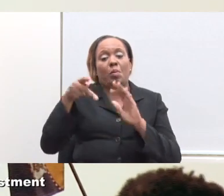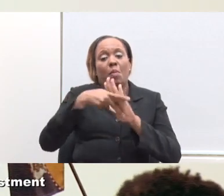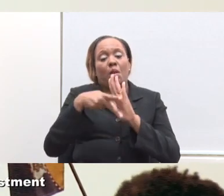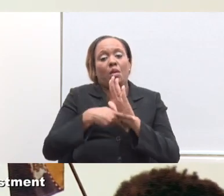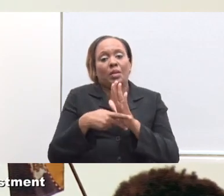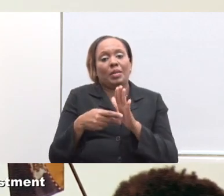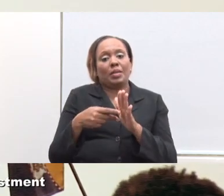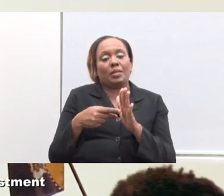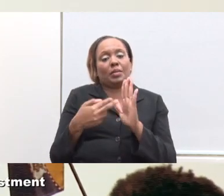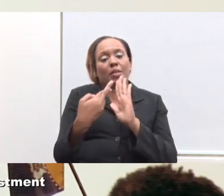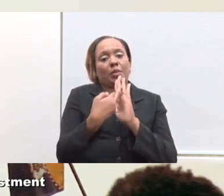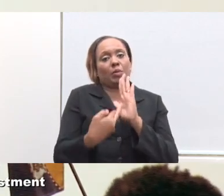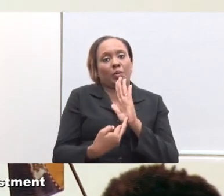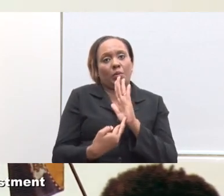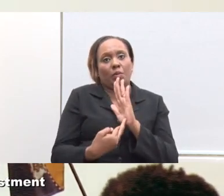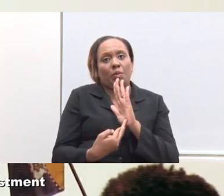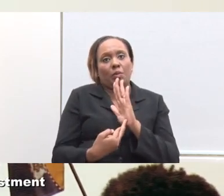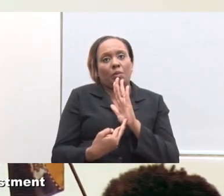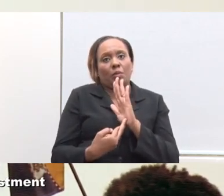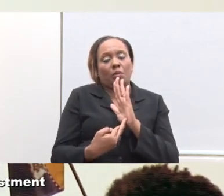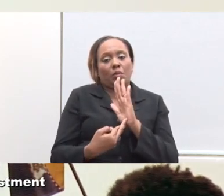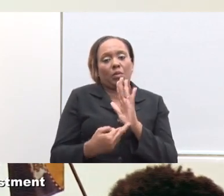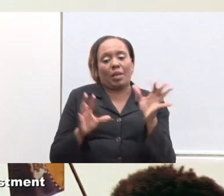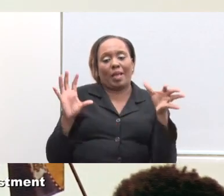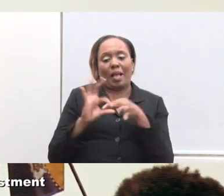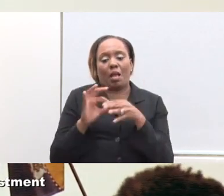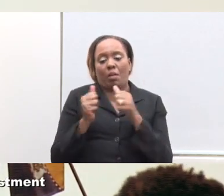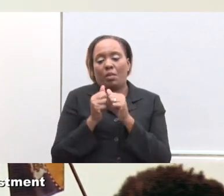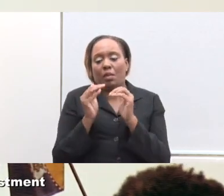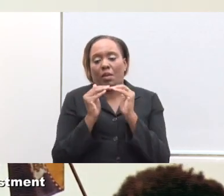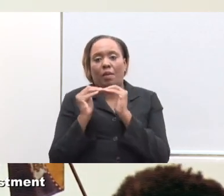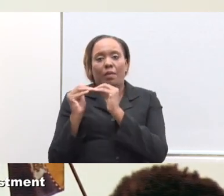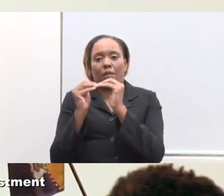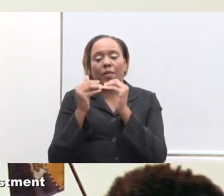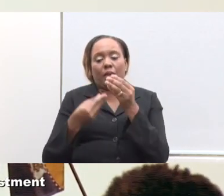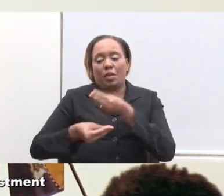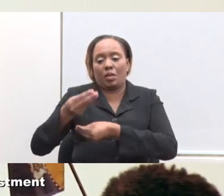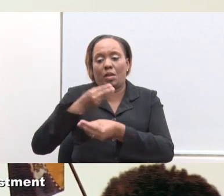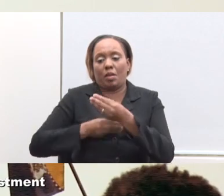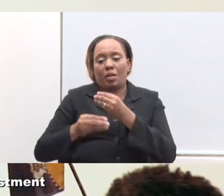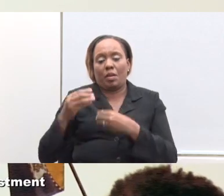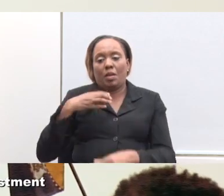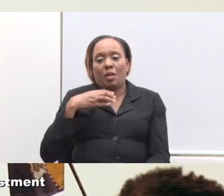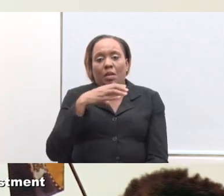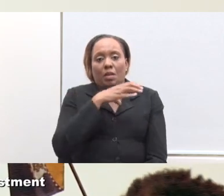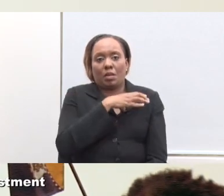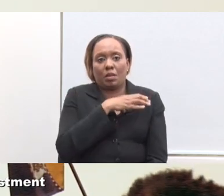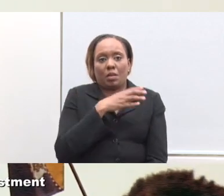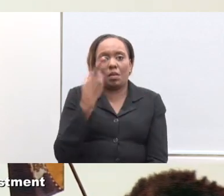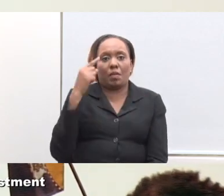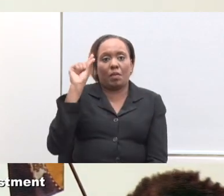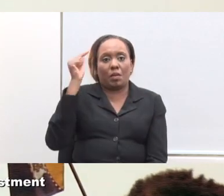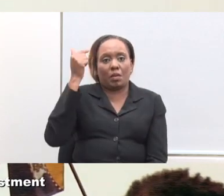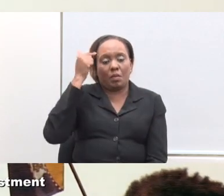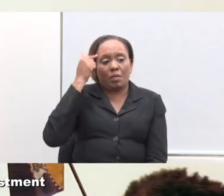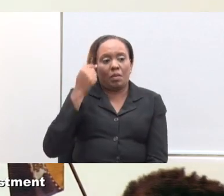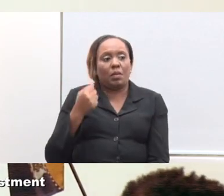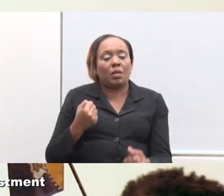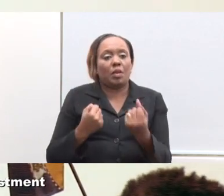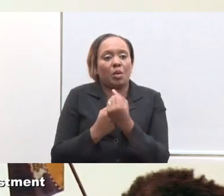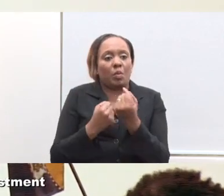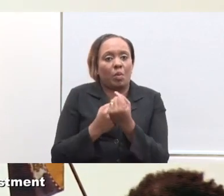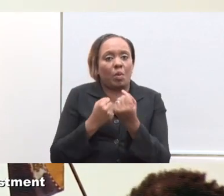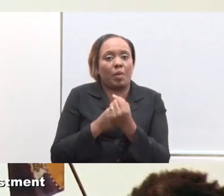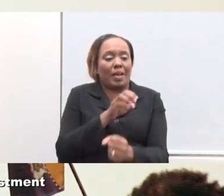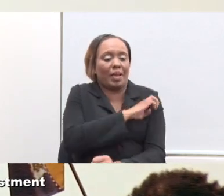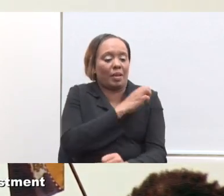Fair Trading Commission to indicate this government's support for the policy of hedging in energy products